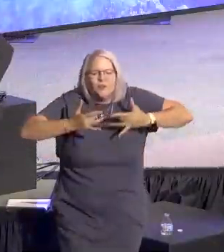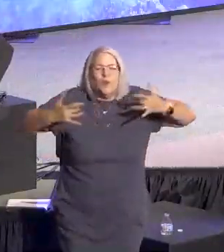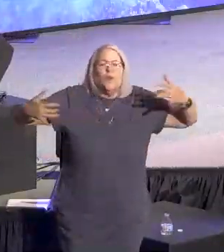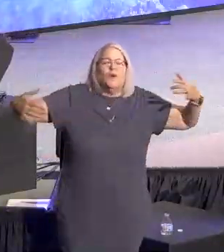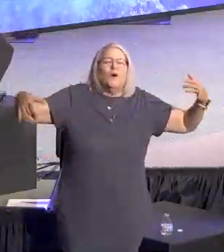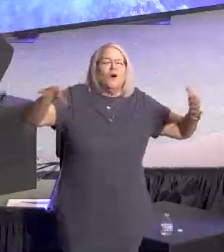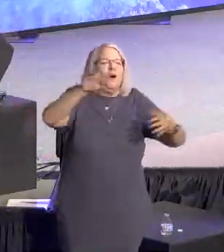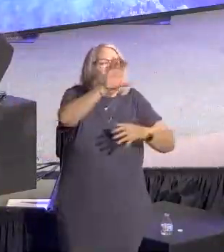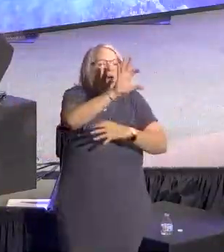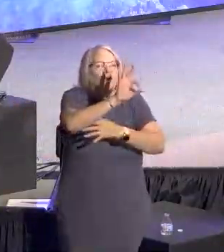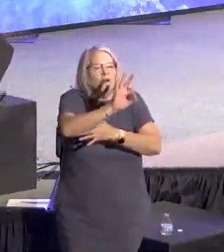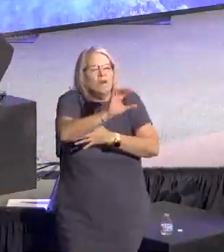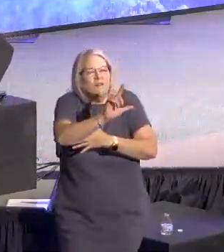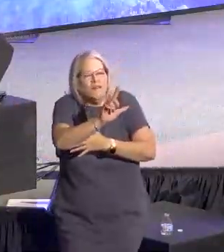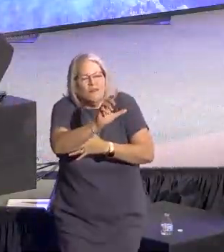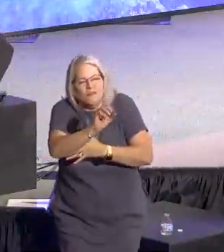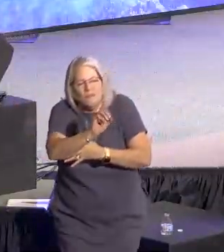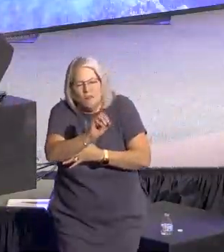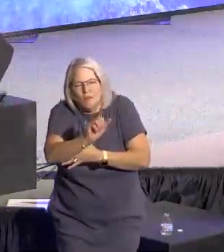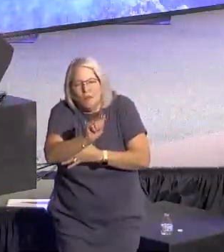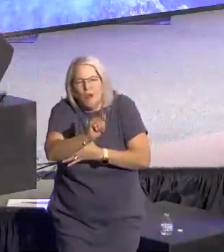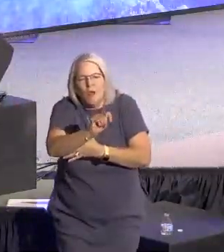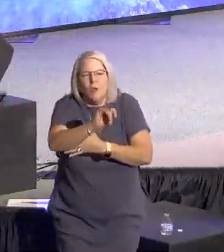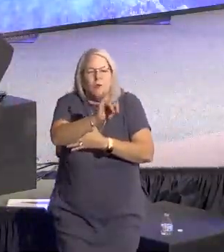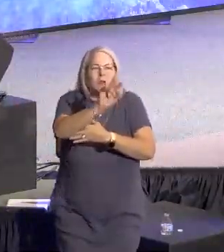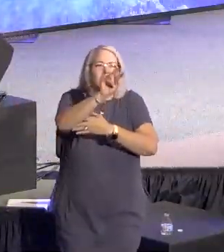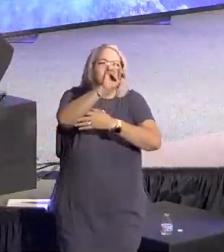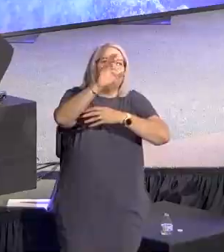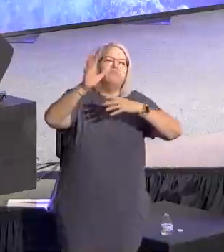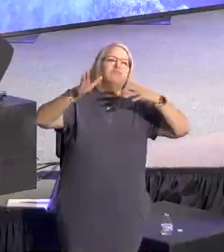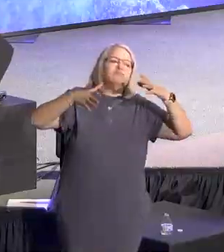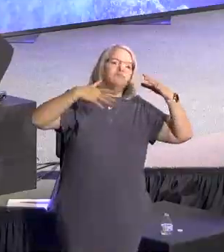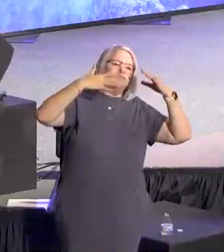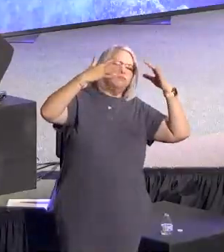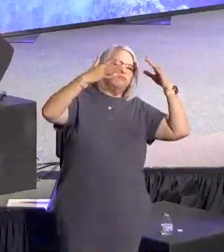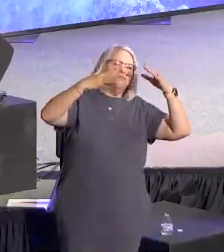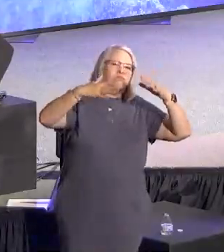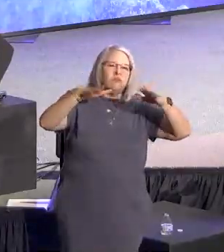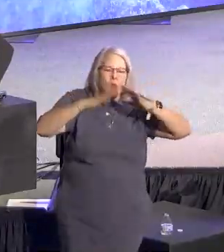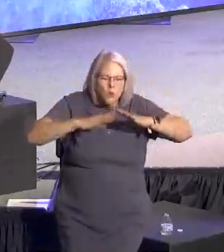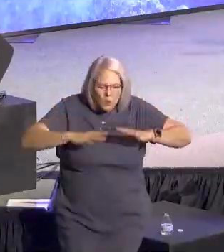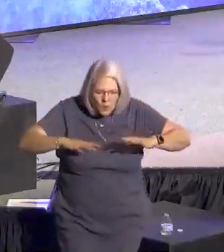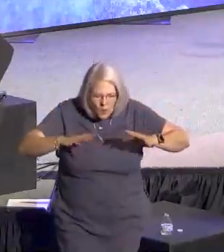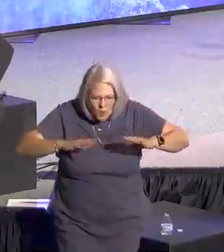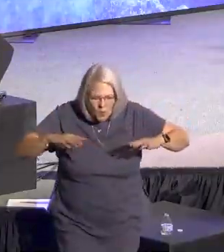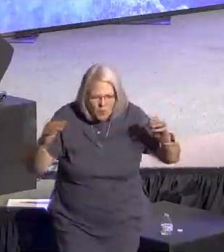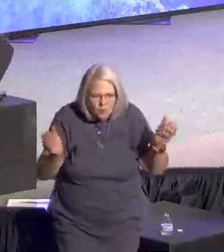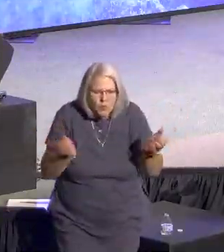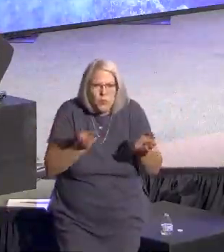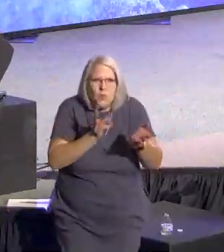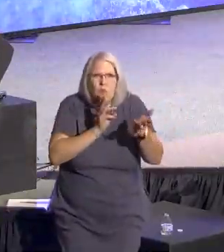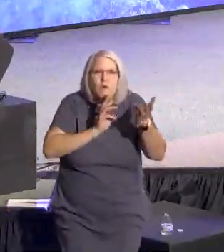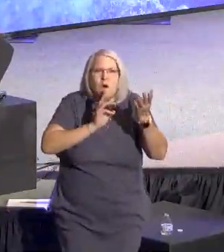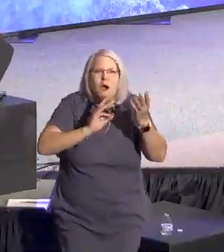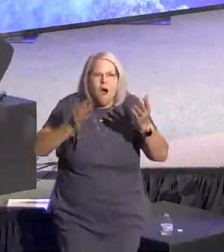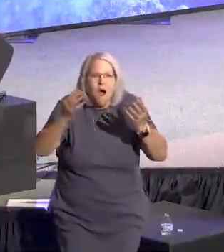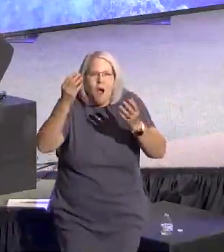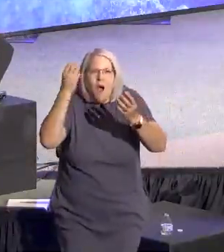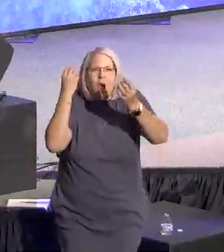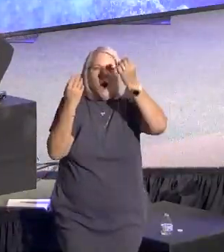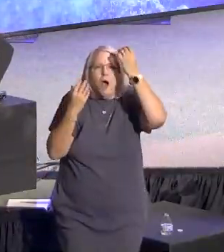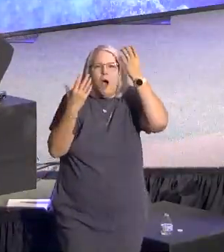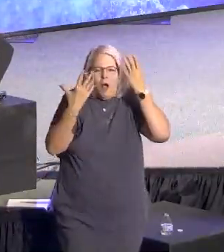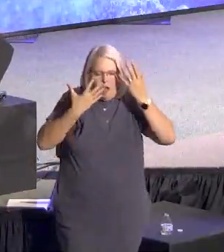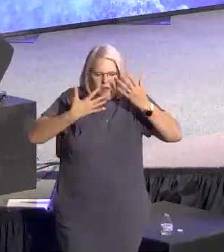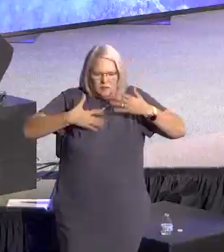feels like, just floating beneath the water, silent. That water just penetrating every pore in